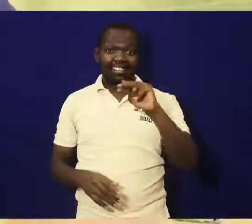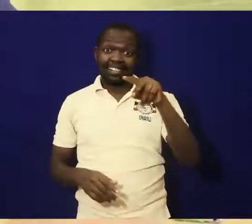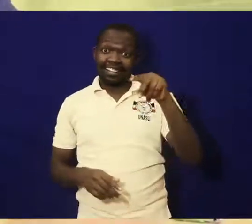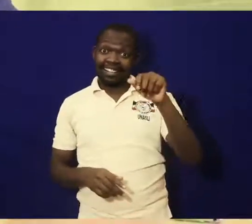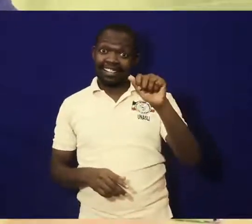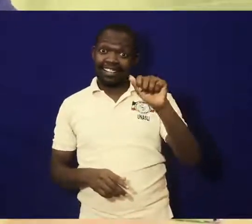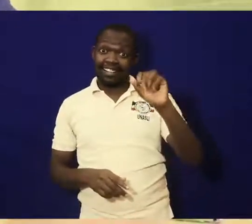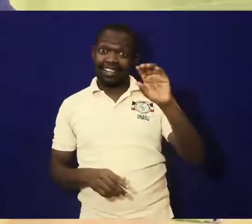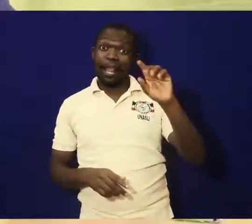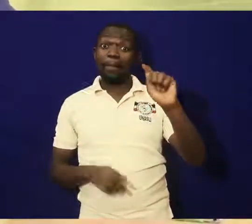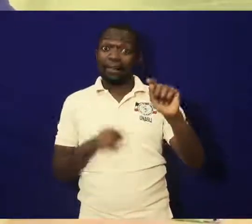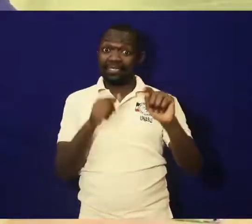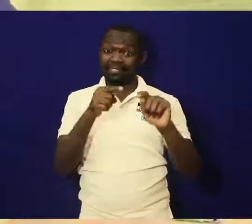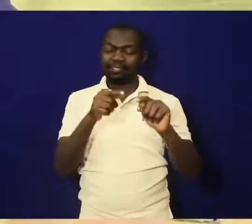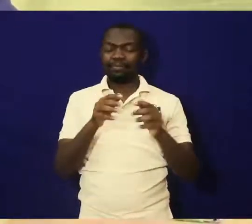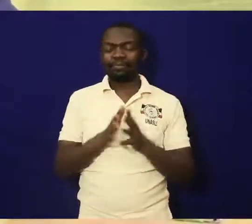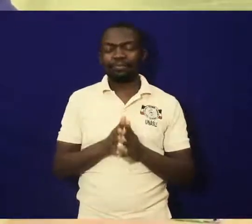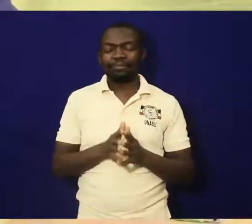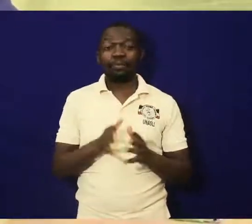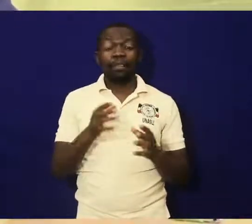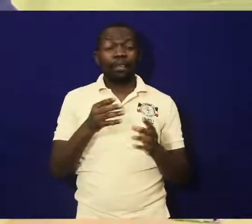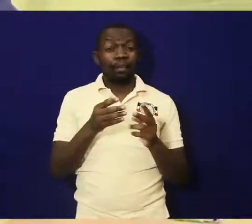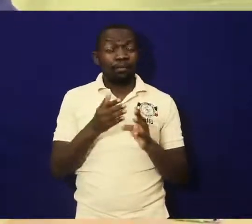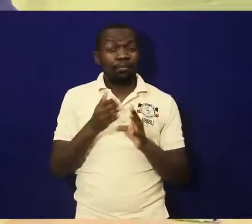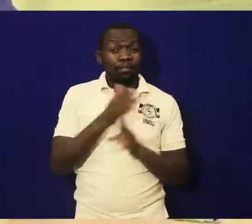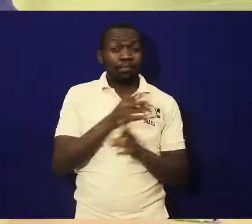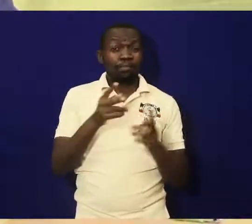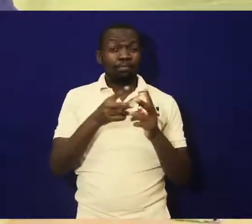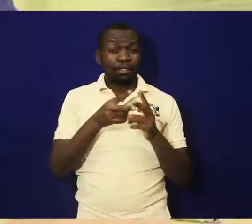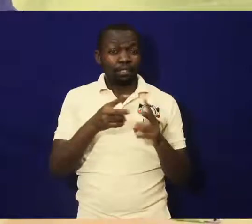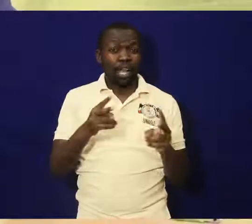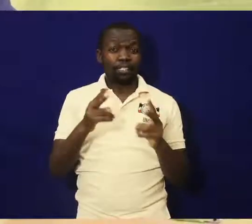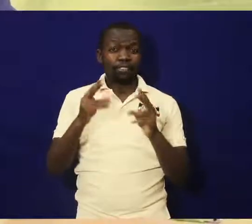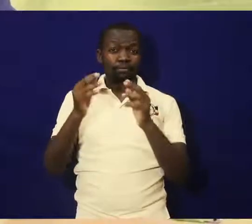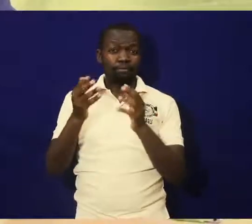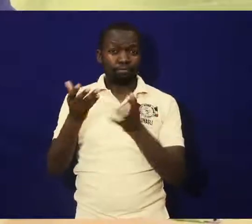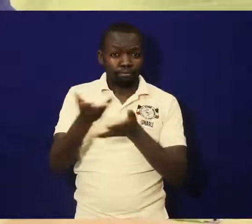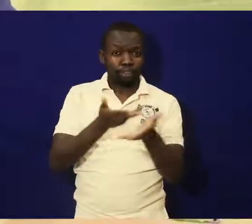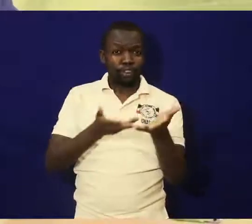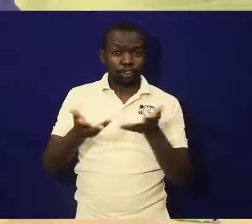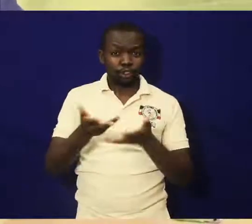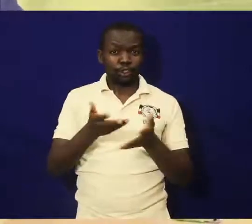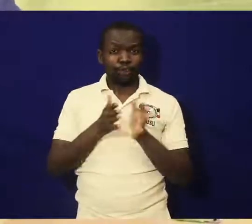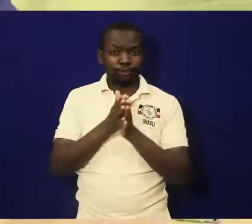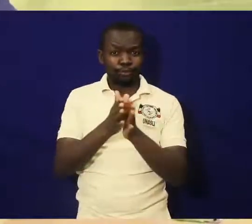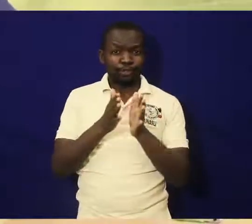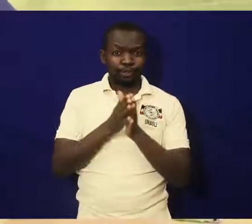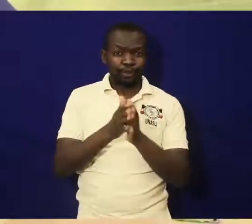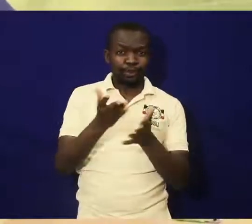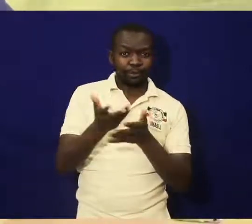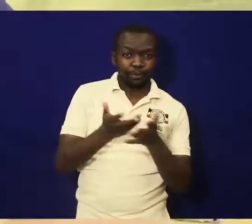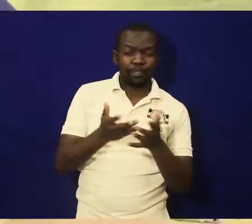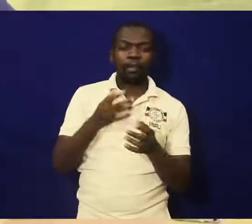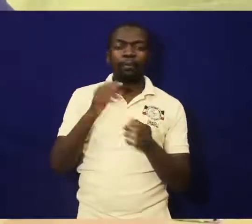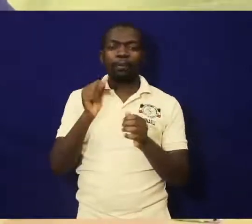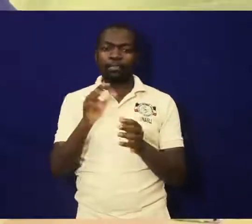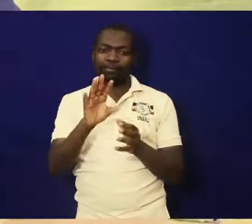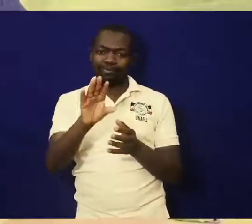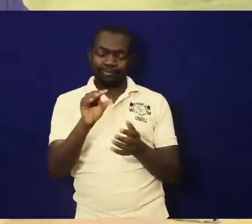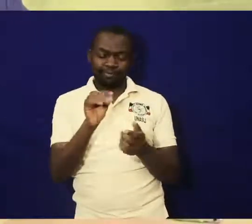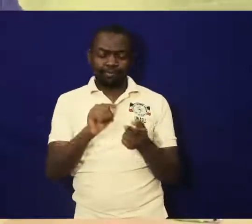Before we start the lesson today, make sure you have a pen and a notebook where you